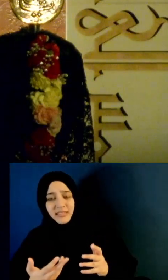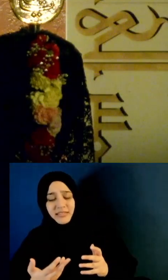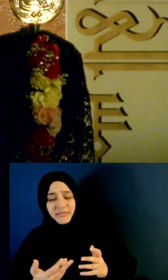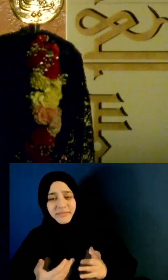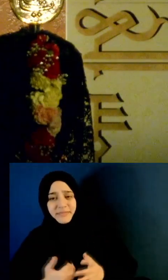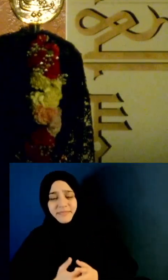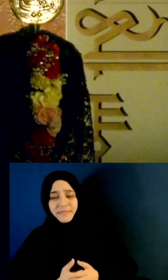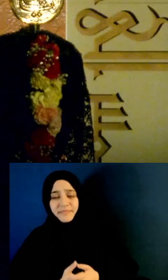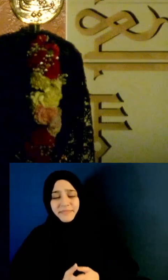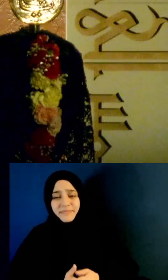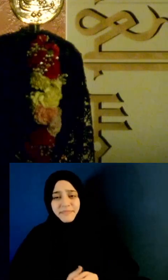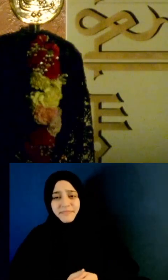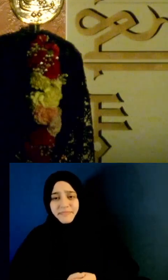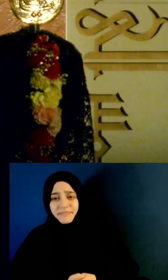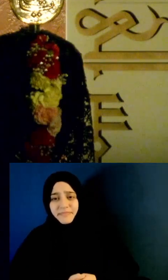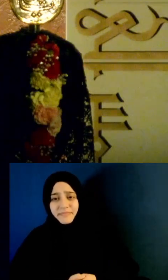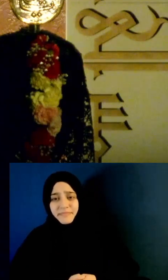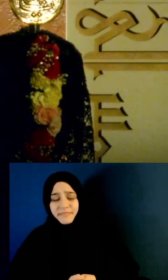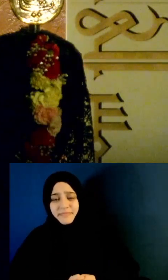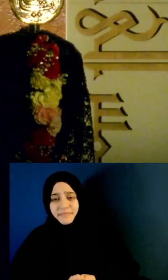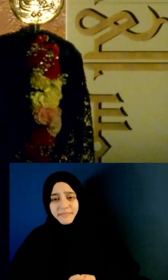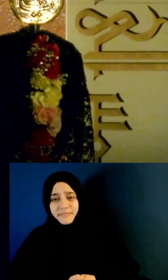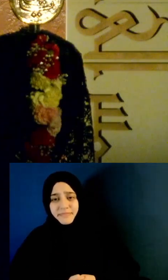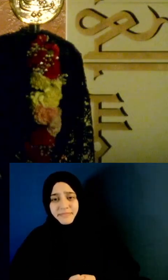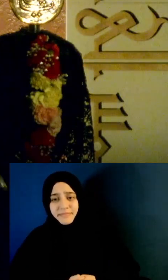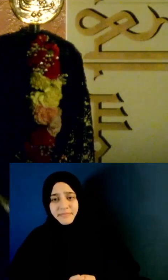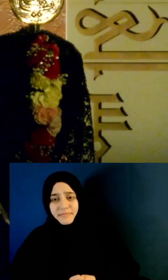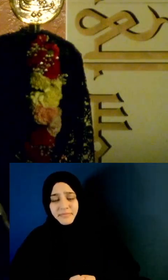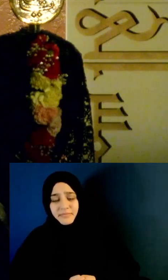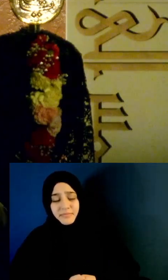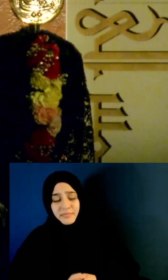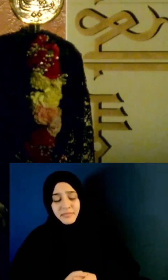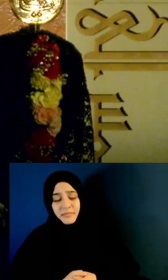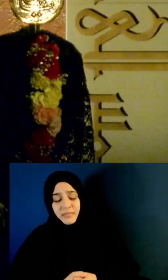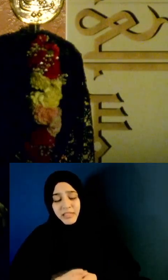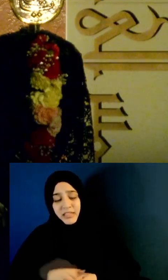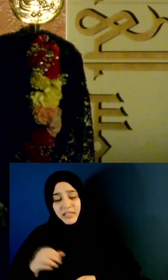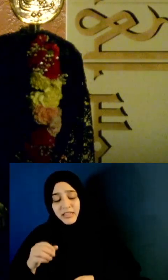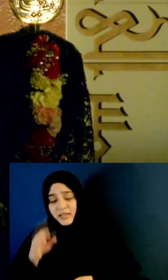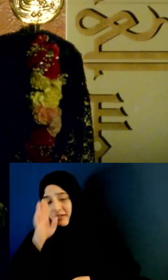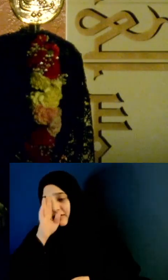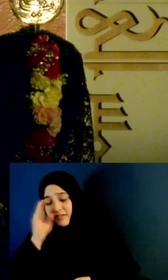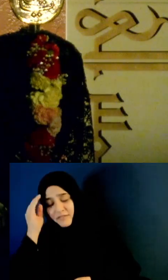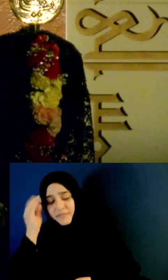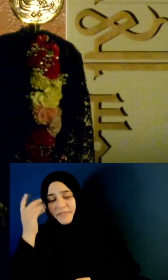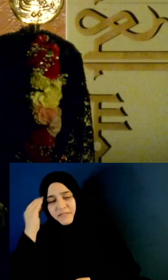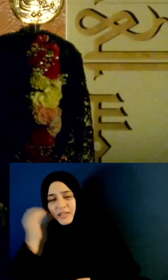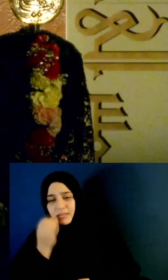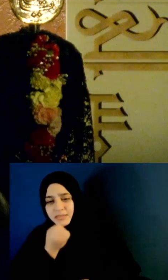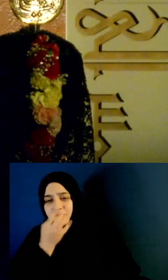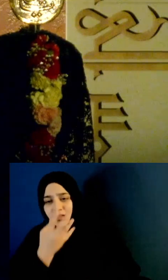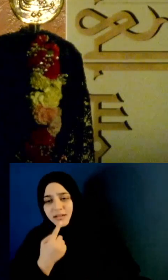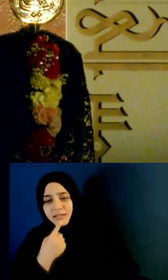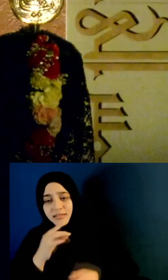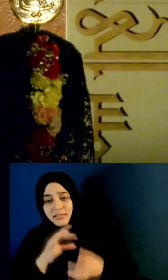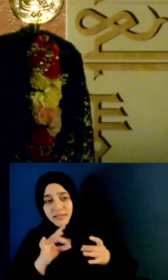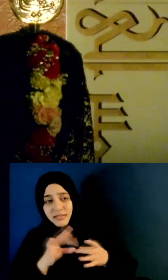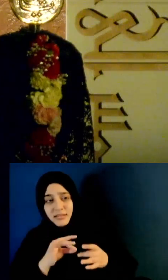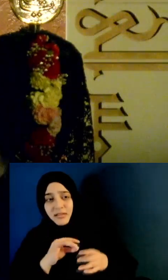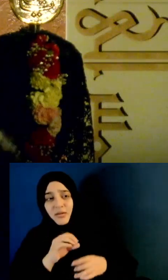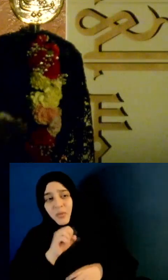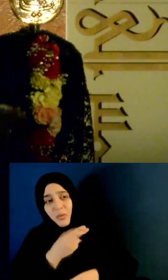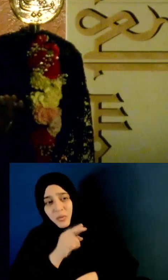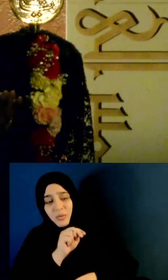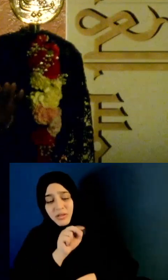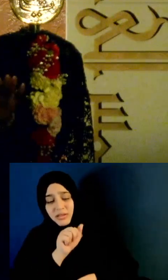She said, oh, Naini, remember this line.